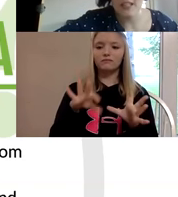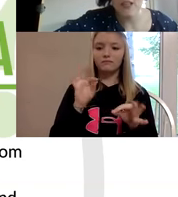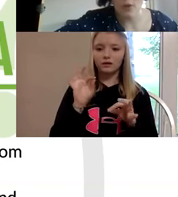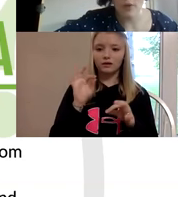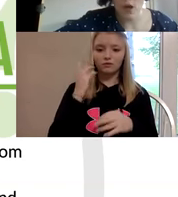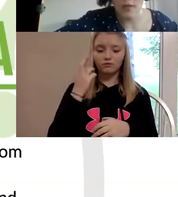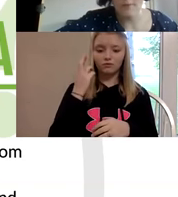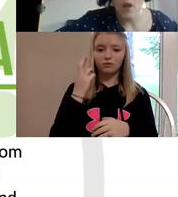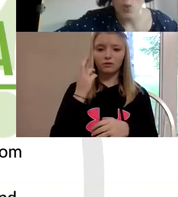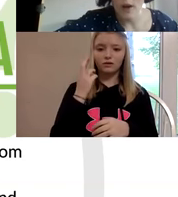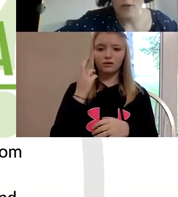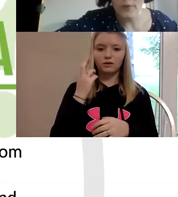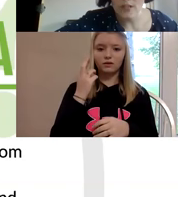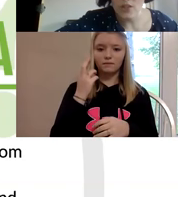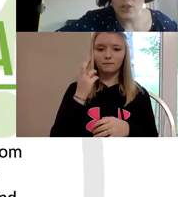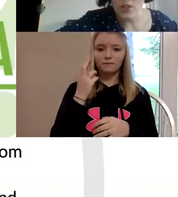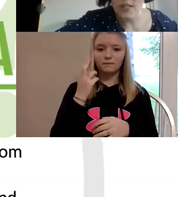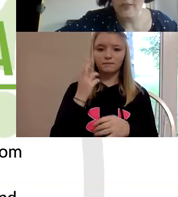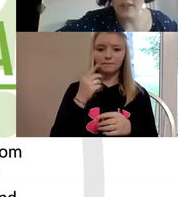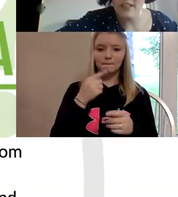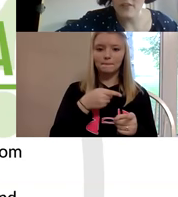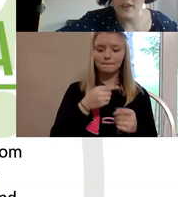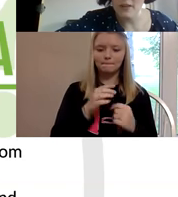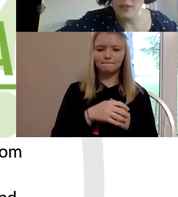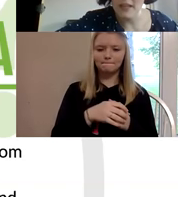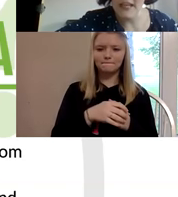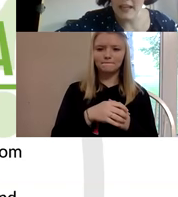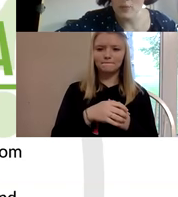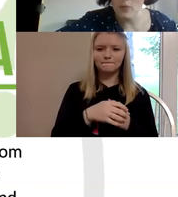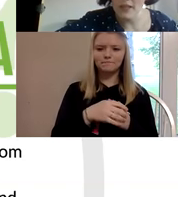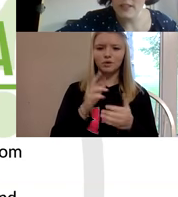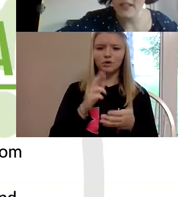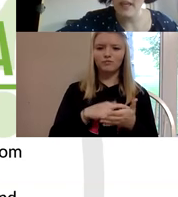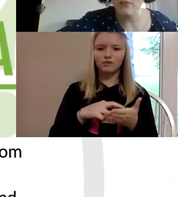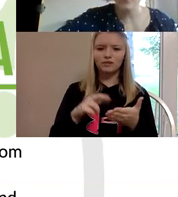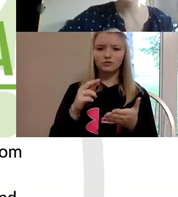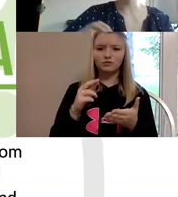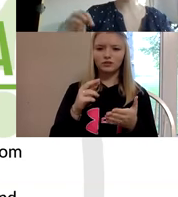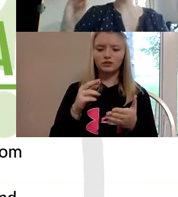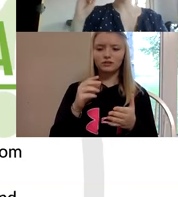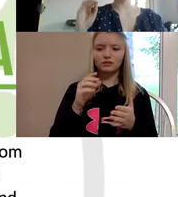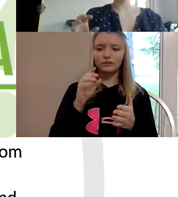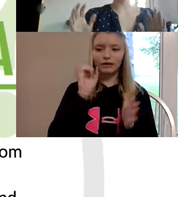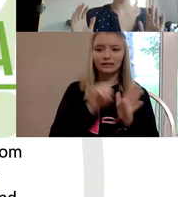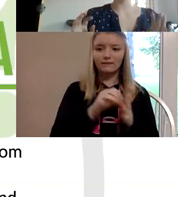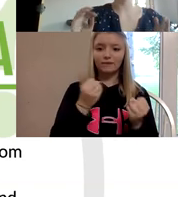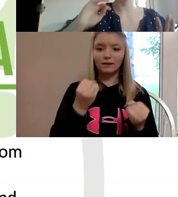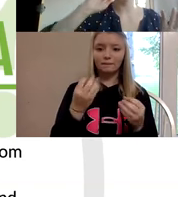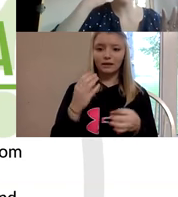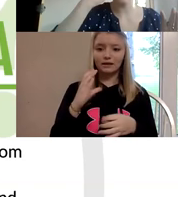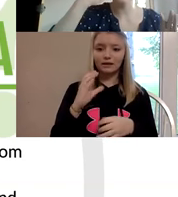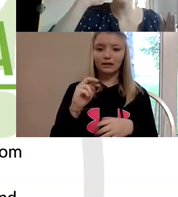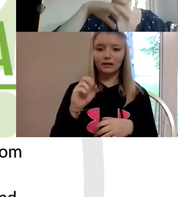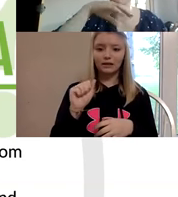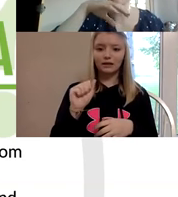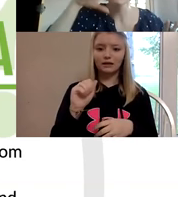have discovered this so far. While researchers have identified many cannabinoids, they have primarily focused on studying